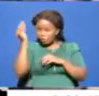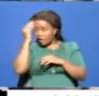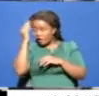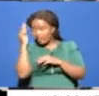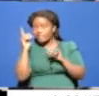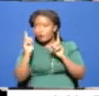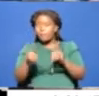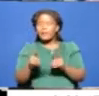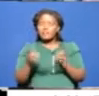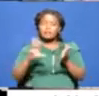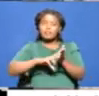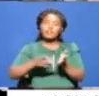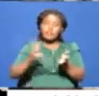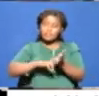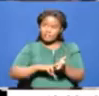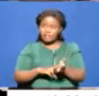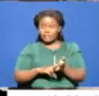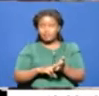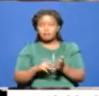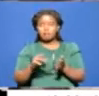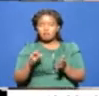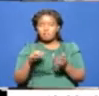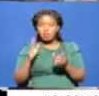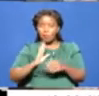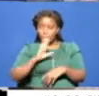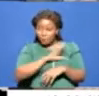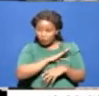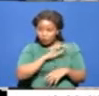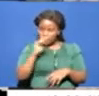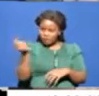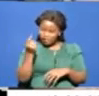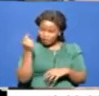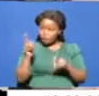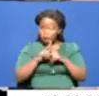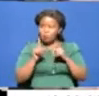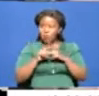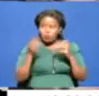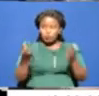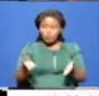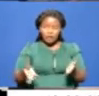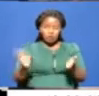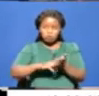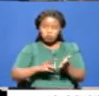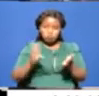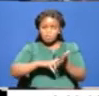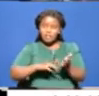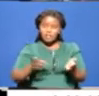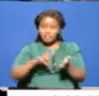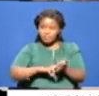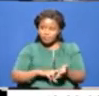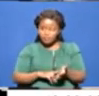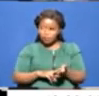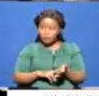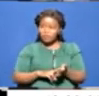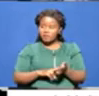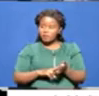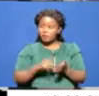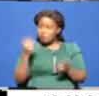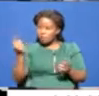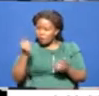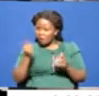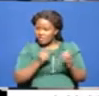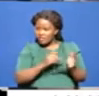Kenya. We're happy that the message is getting across, and now registration is not just something not planned. It